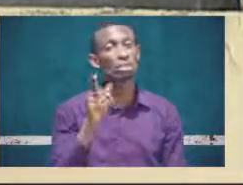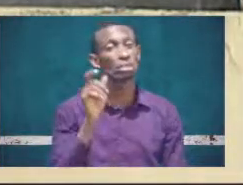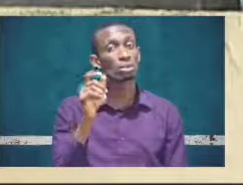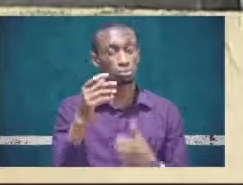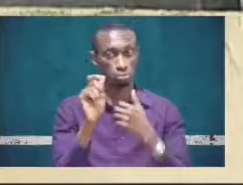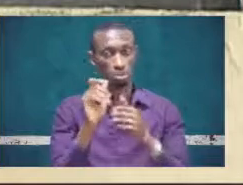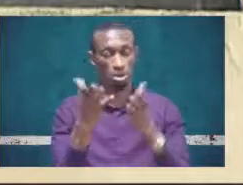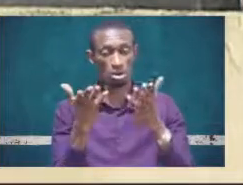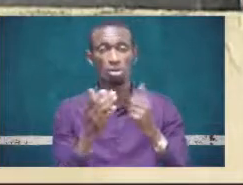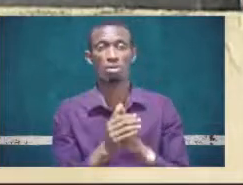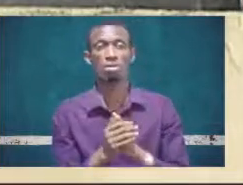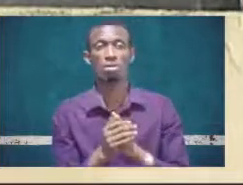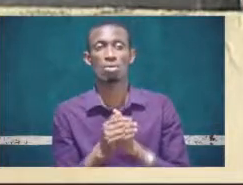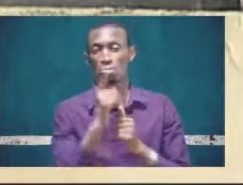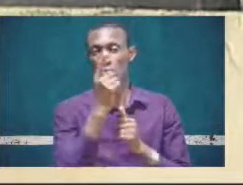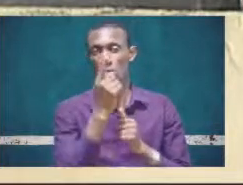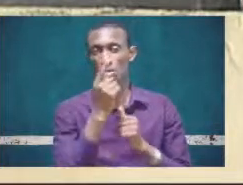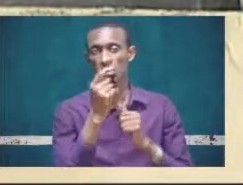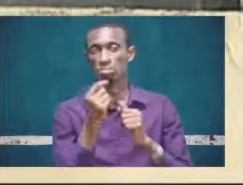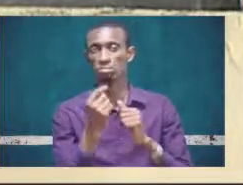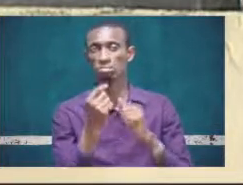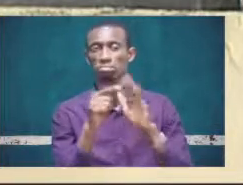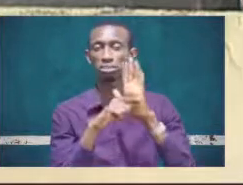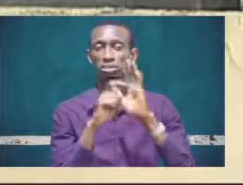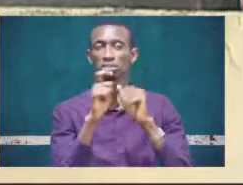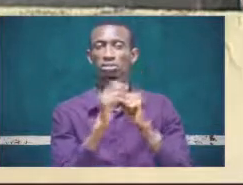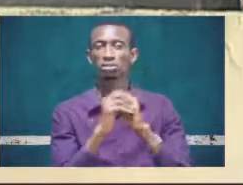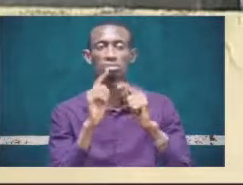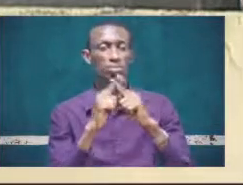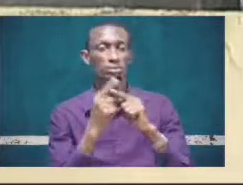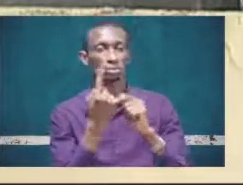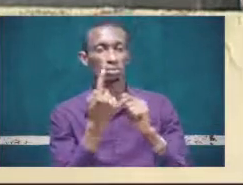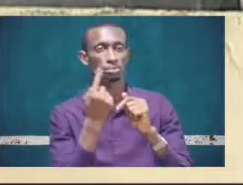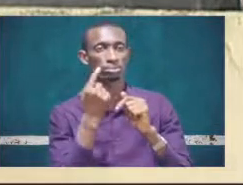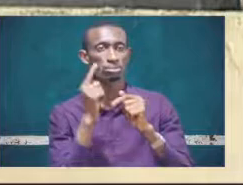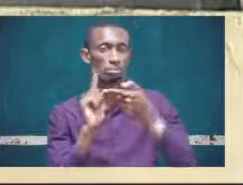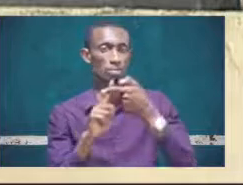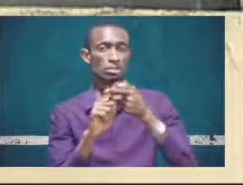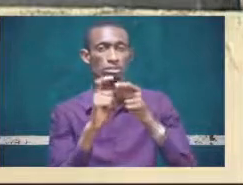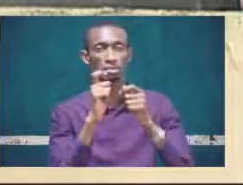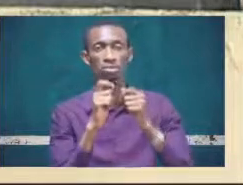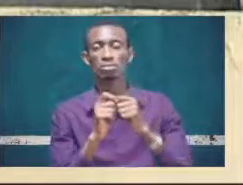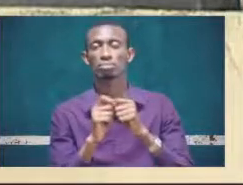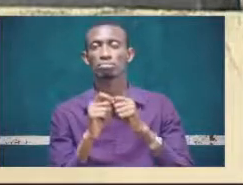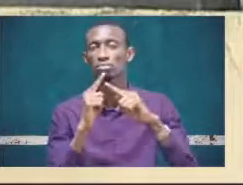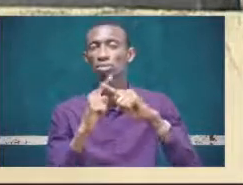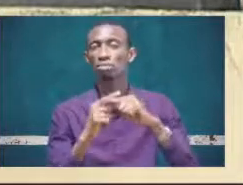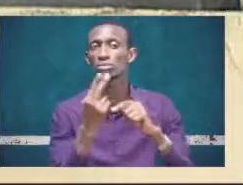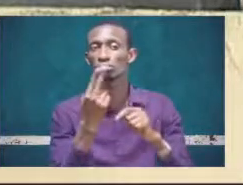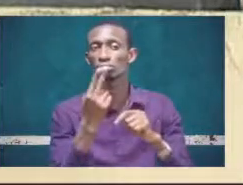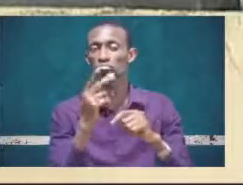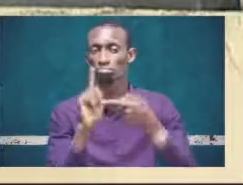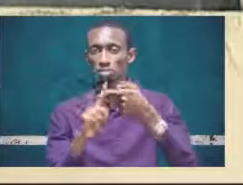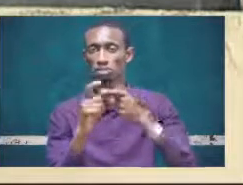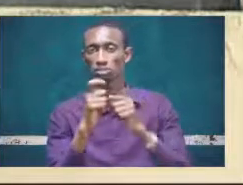like 1 minus x times 1 plus x times 2 plus x